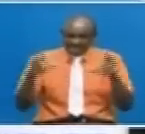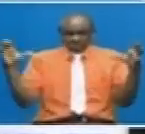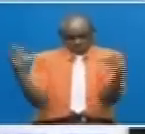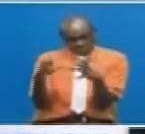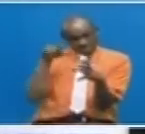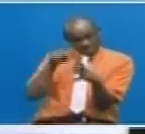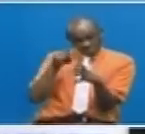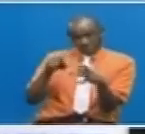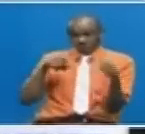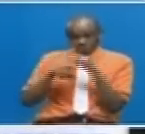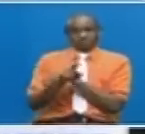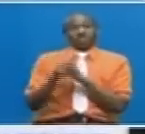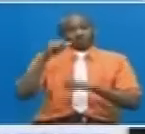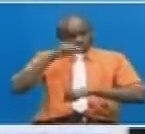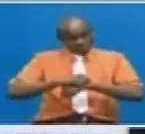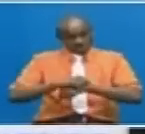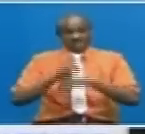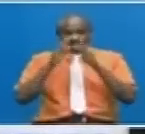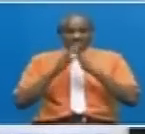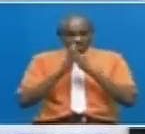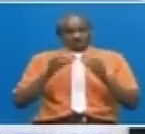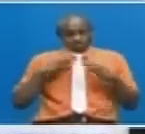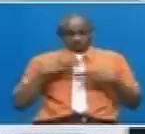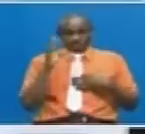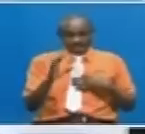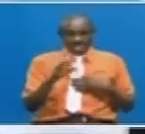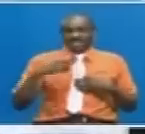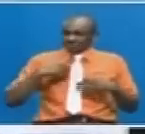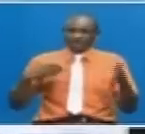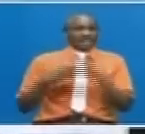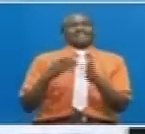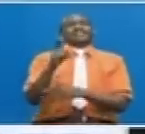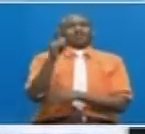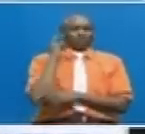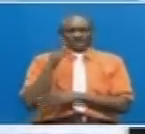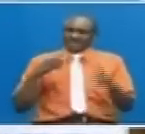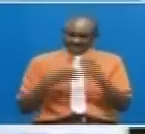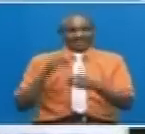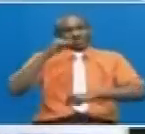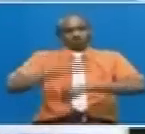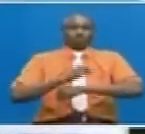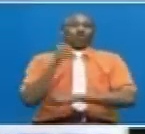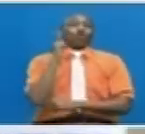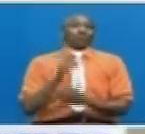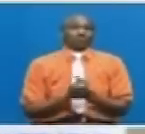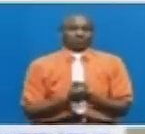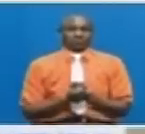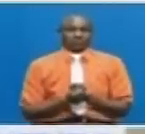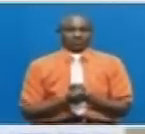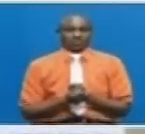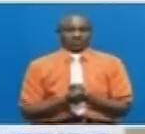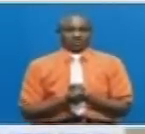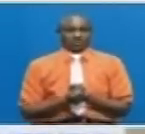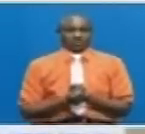of students to attend the school in their religious attire was unlawful and against the school's regulations. Because